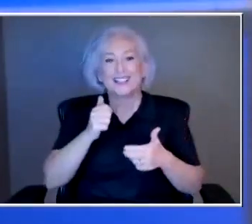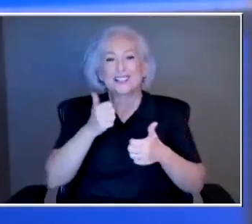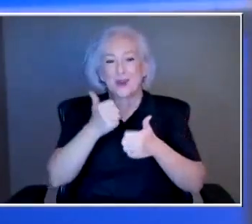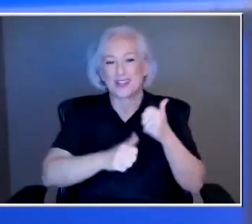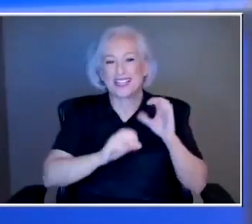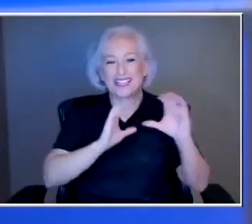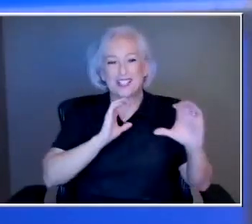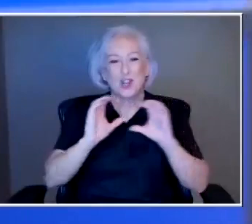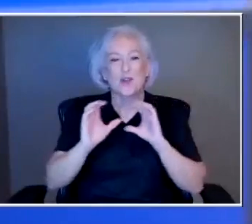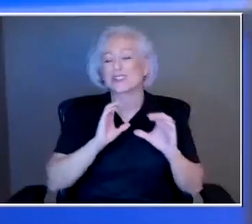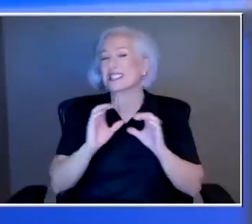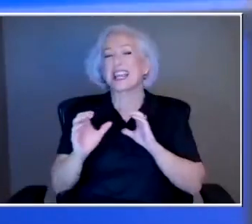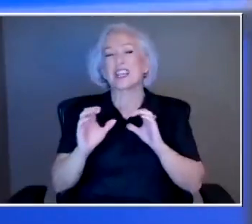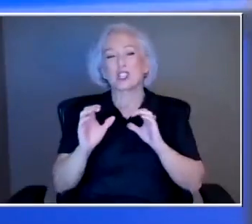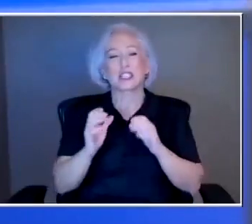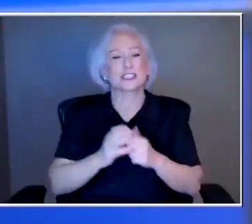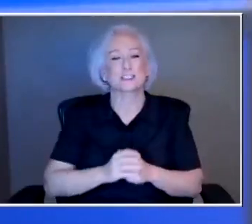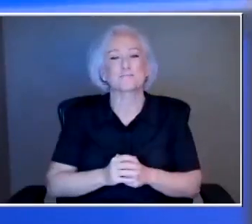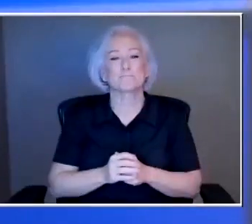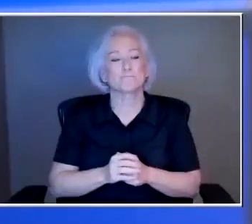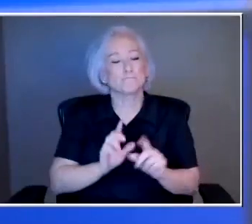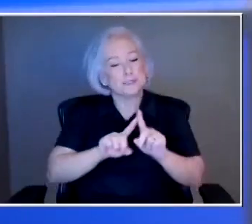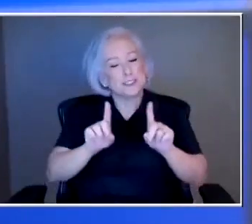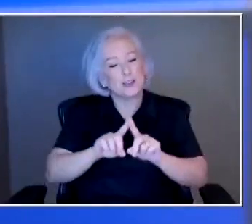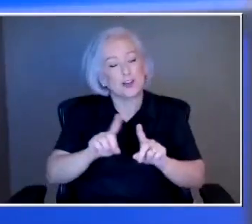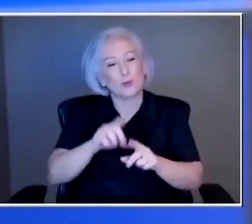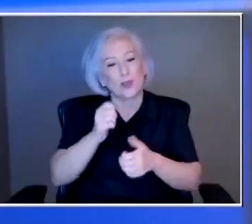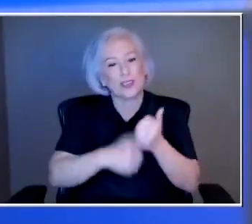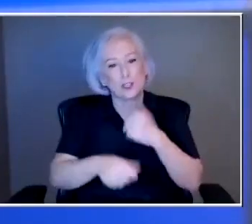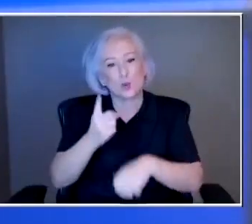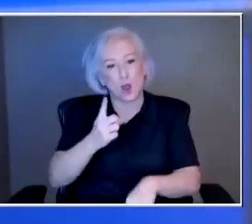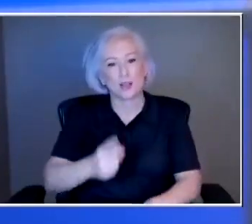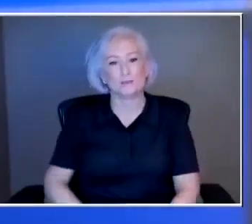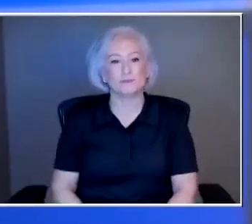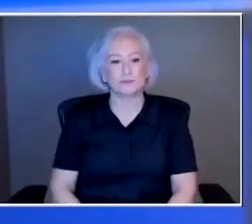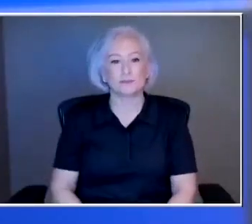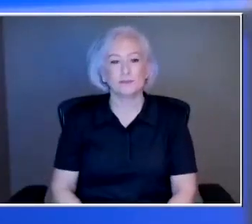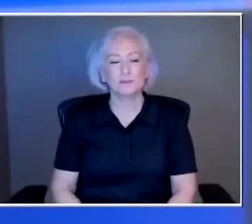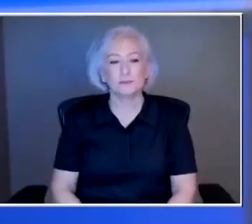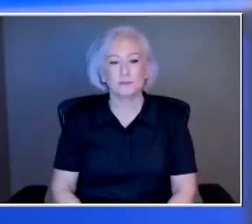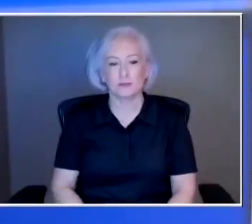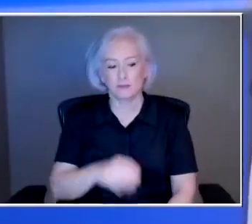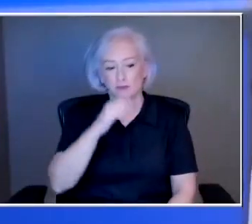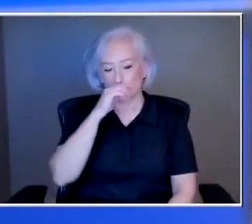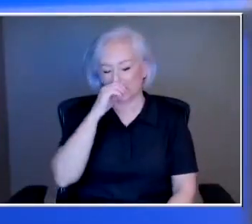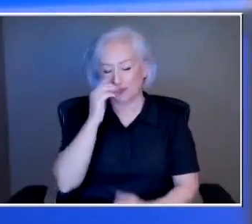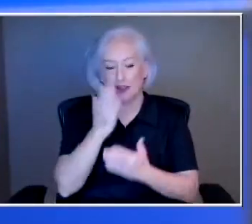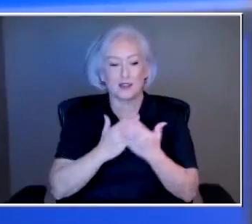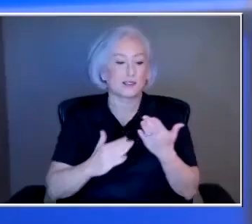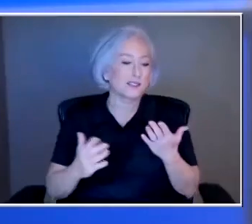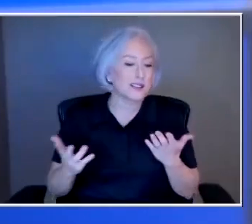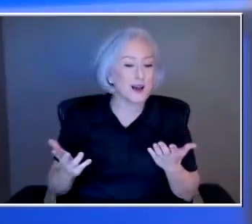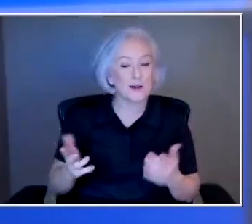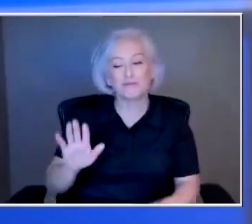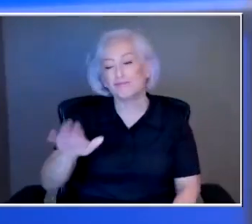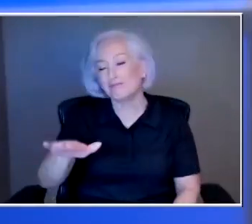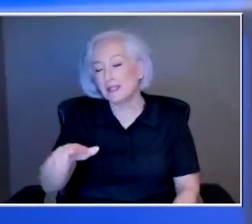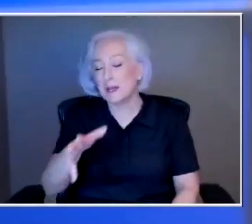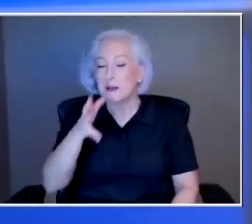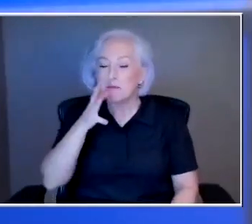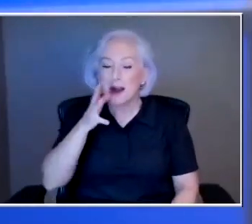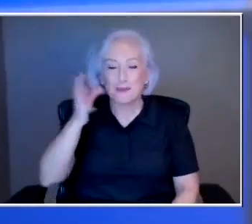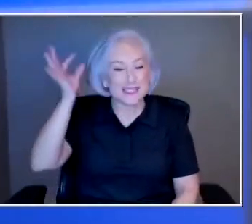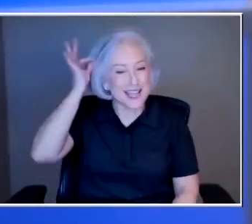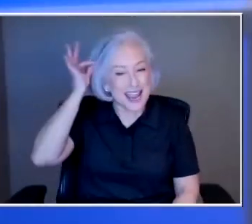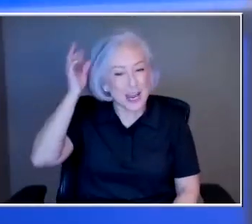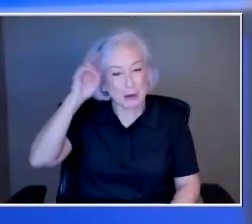each conversation was different with each one of them. Well, some of them was just like, hey, mommy's gonna lose her hair.